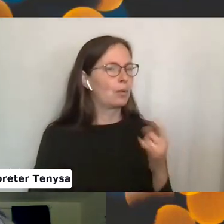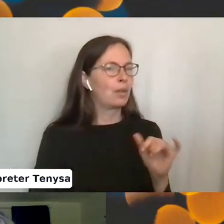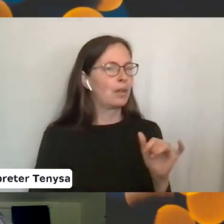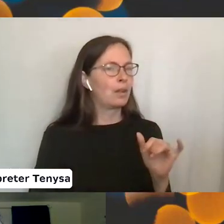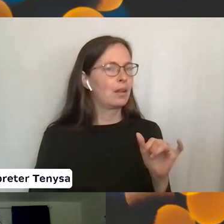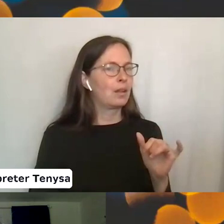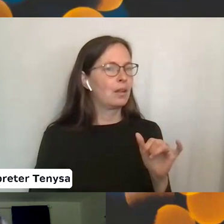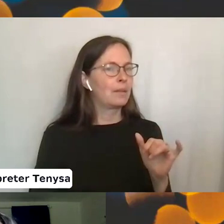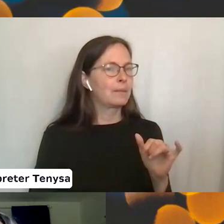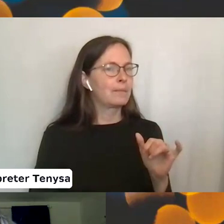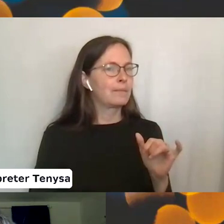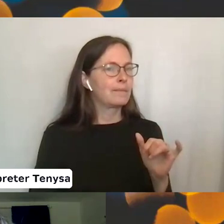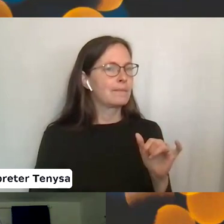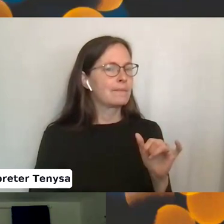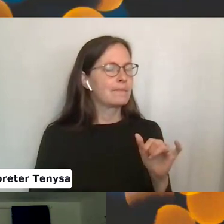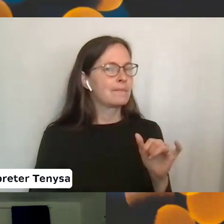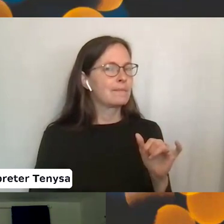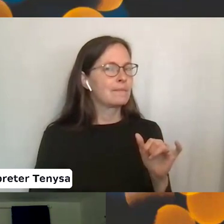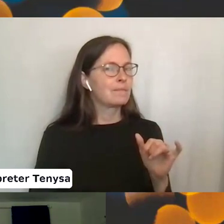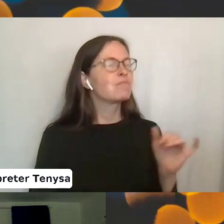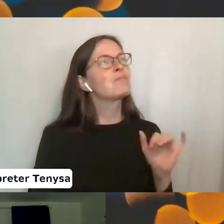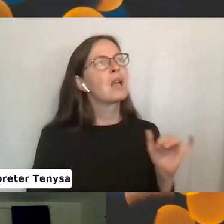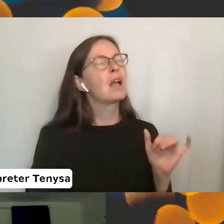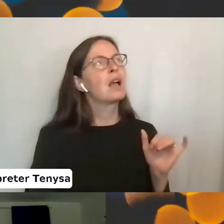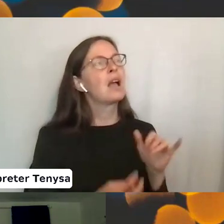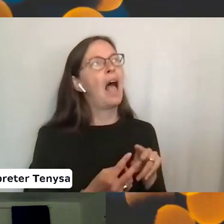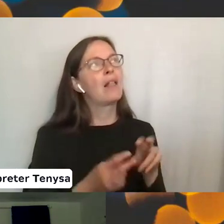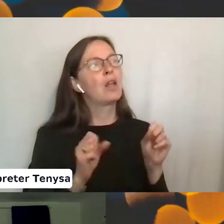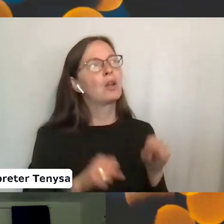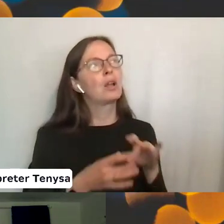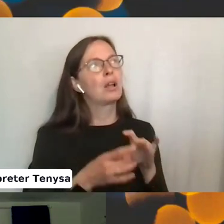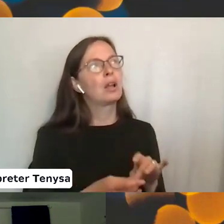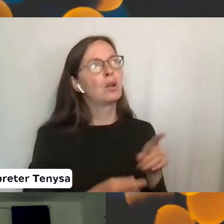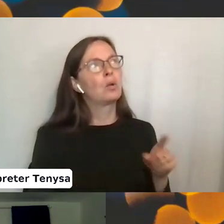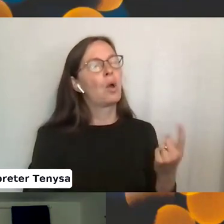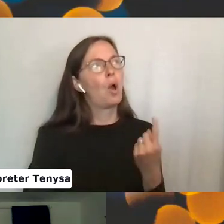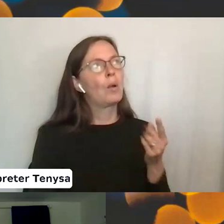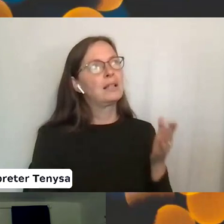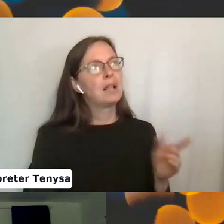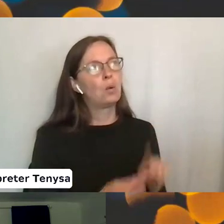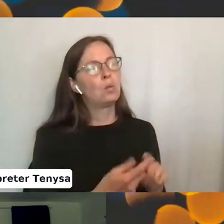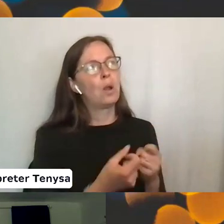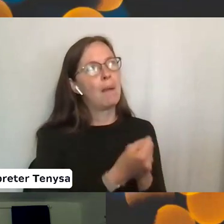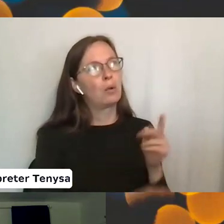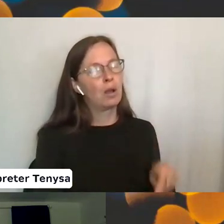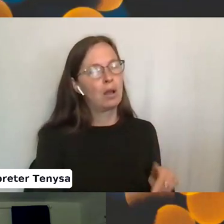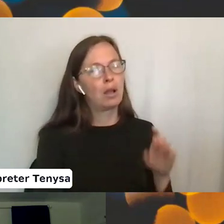you're always there, or has like, it could either have something to do with like you're always there to back you up,